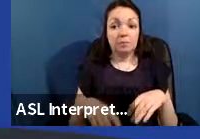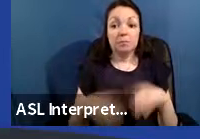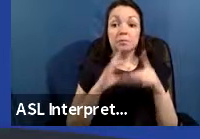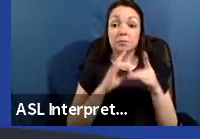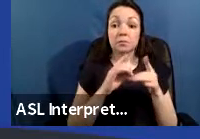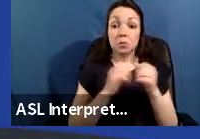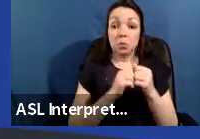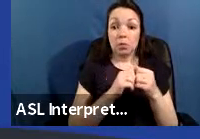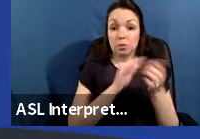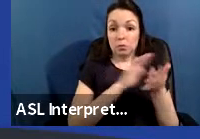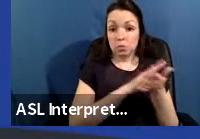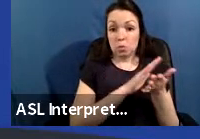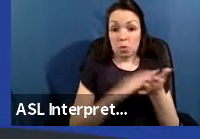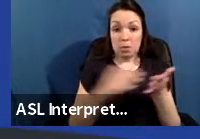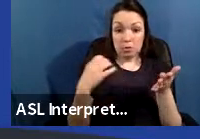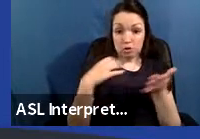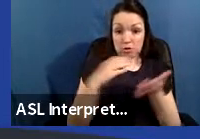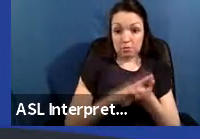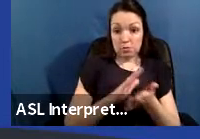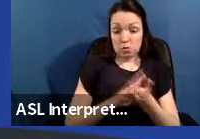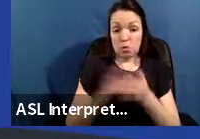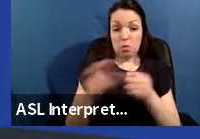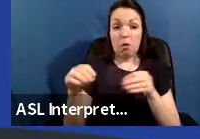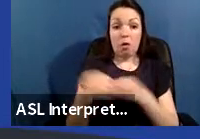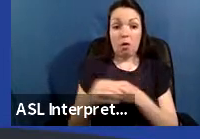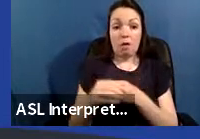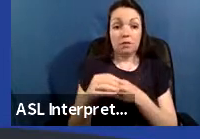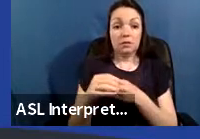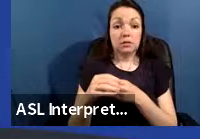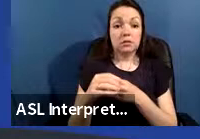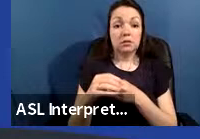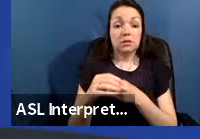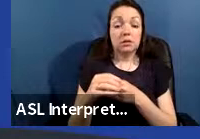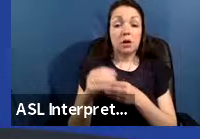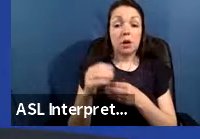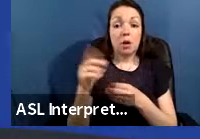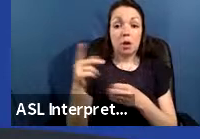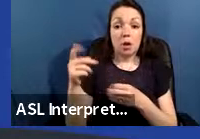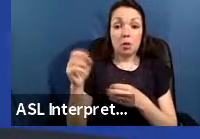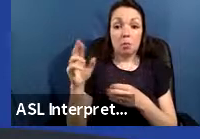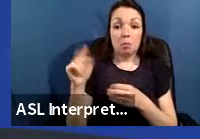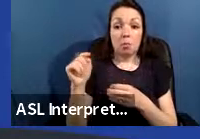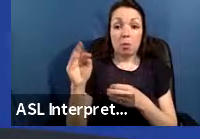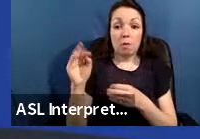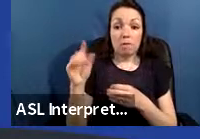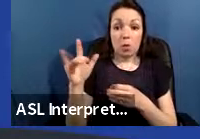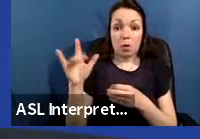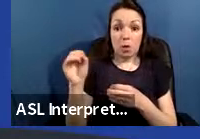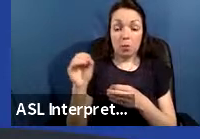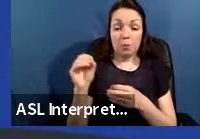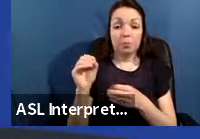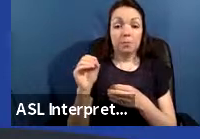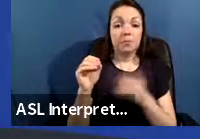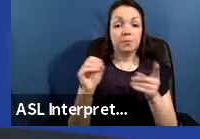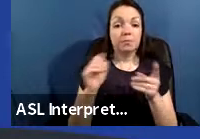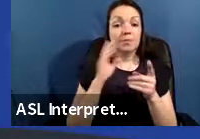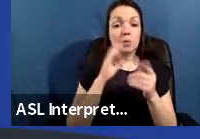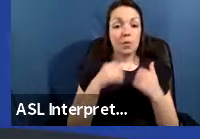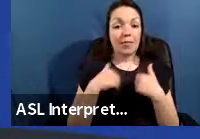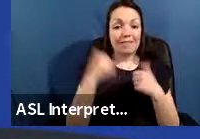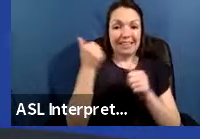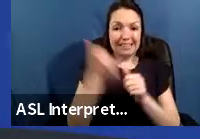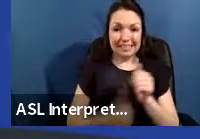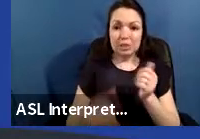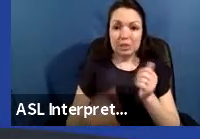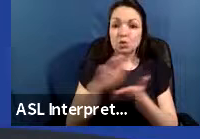of schools, and the Office of Portfolio, the proposed strategy would include a campus-by-campus analysis